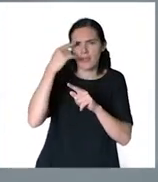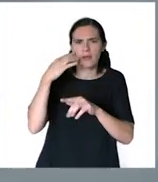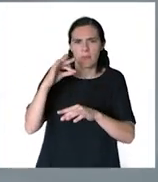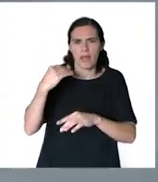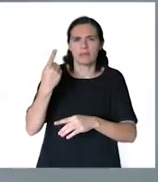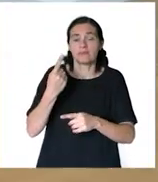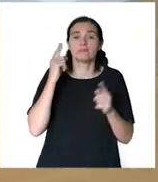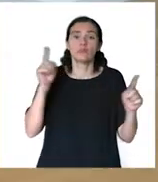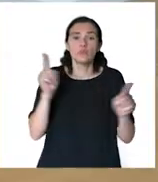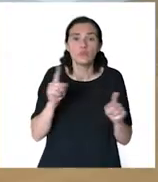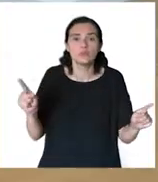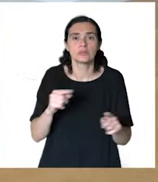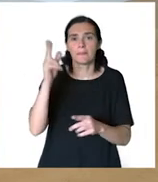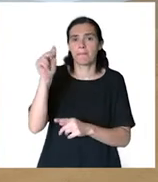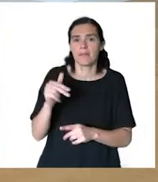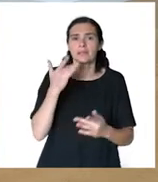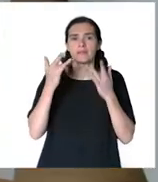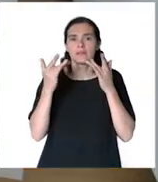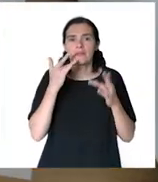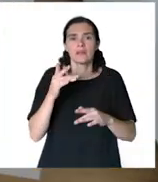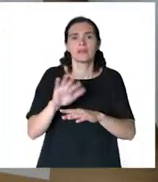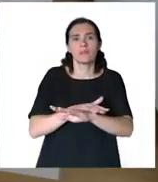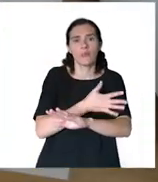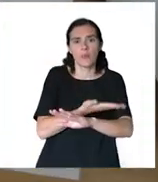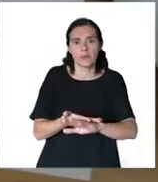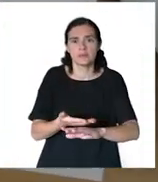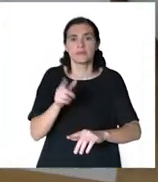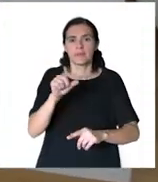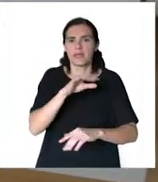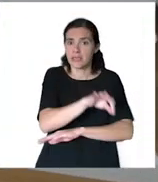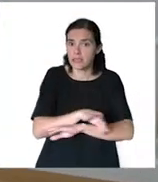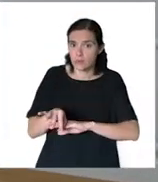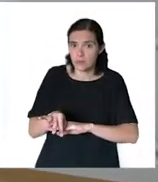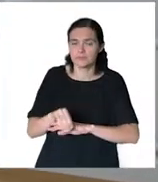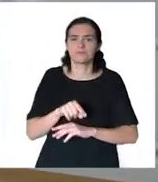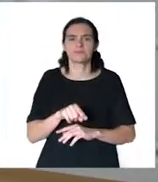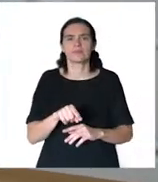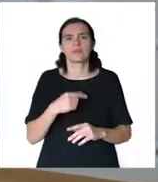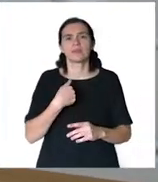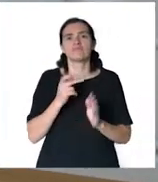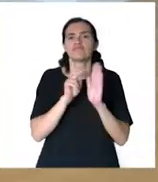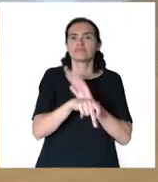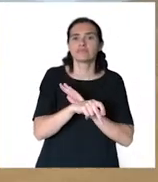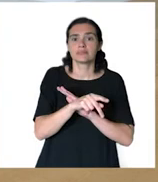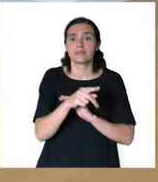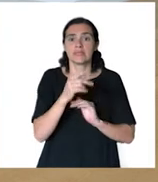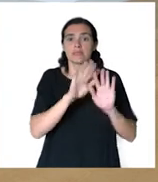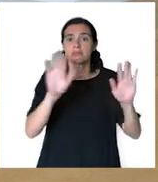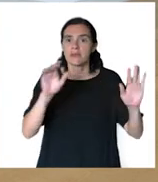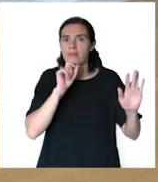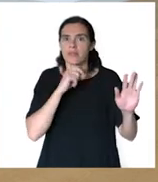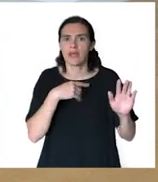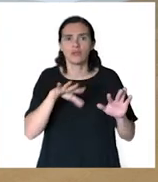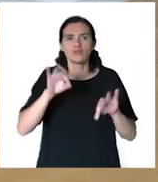painting, theater, poetry, also architecture. In order to enter the exhibition, you can choose to enter